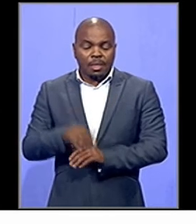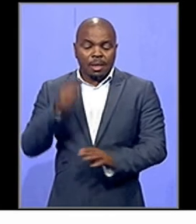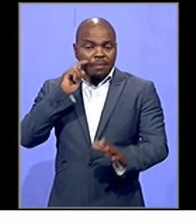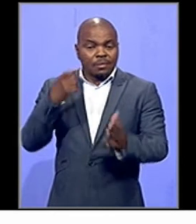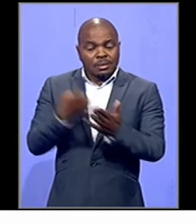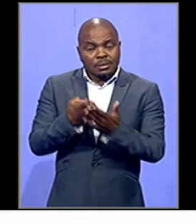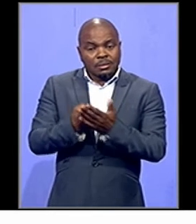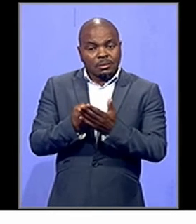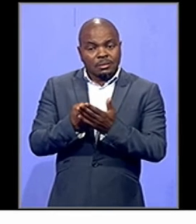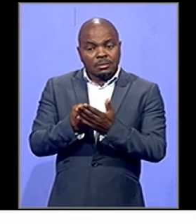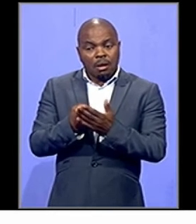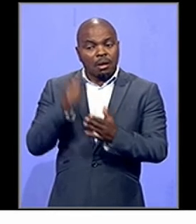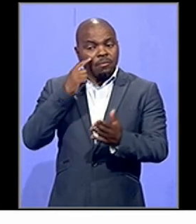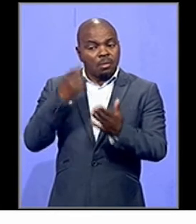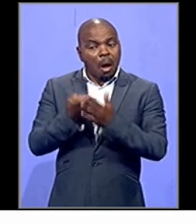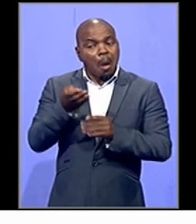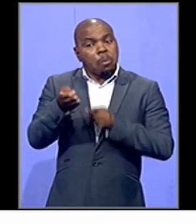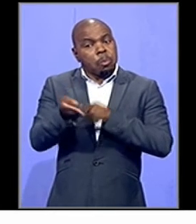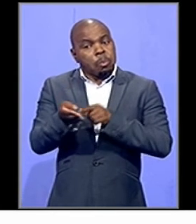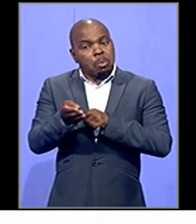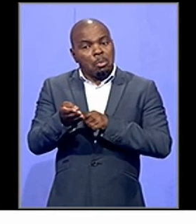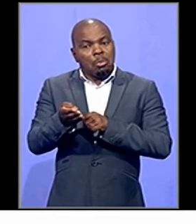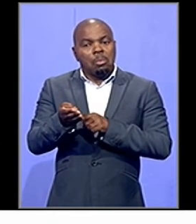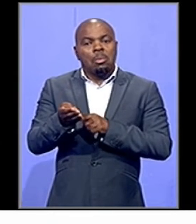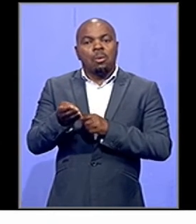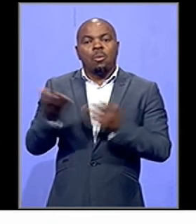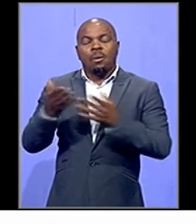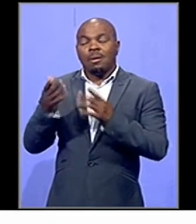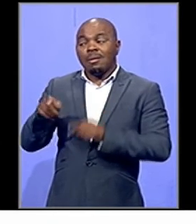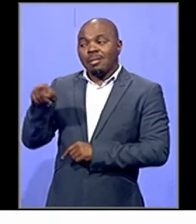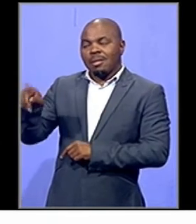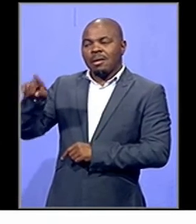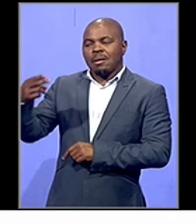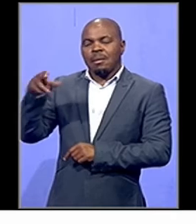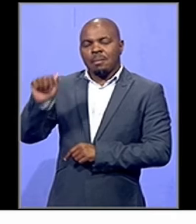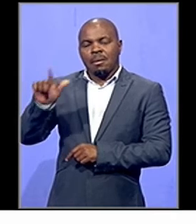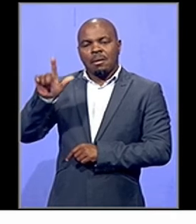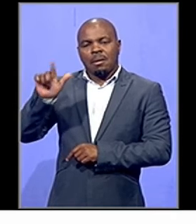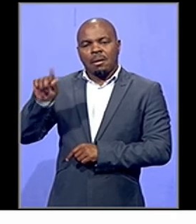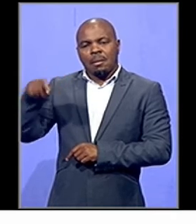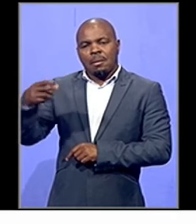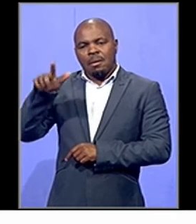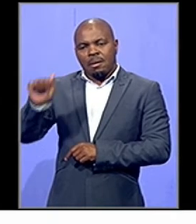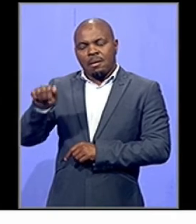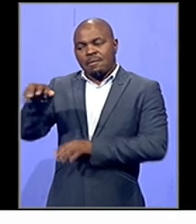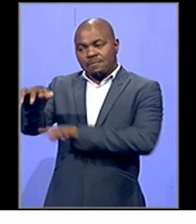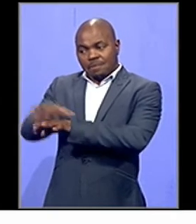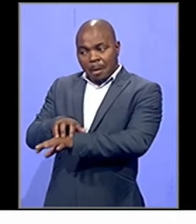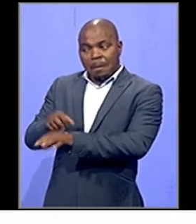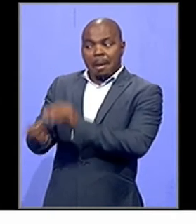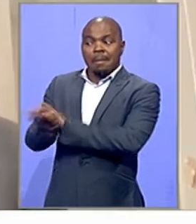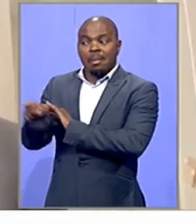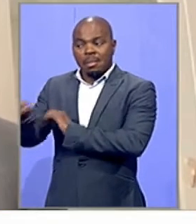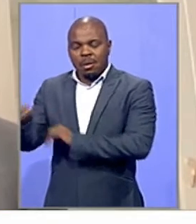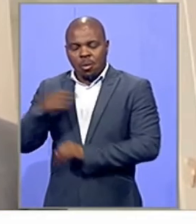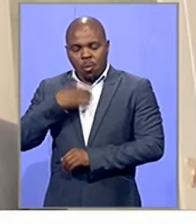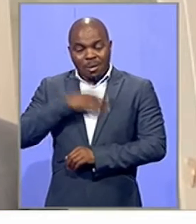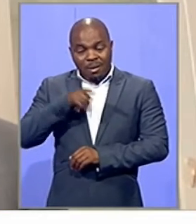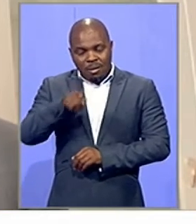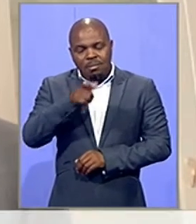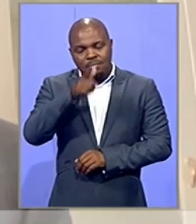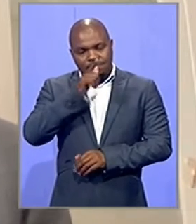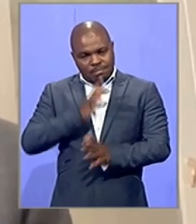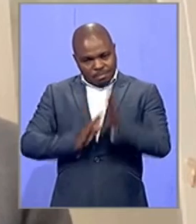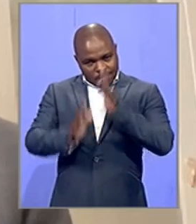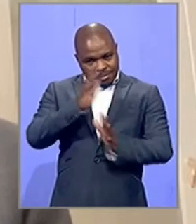evidence, prima facie evidence that was produced on Phalaphala farm, and we asked the South African Reserve Bank to confirm or deny. Once we